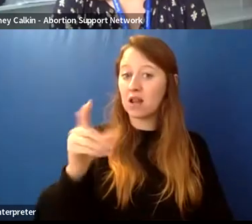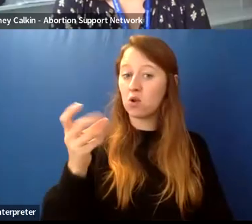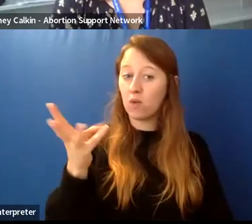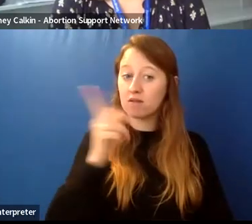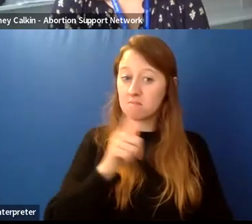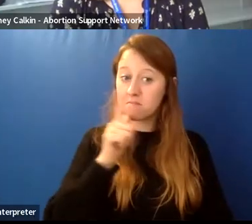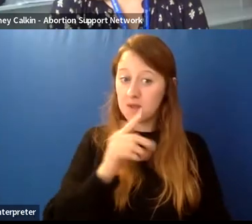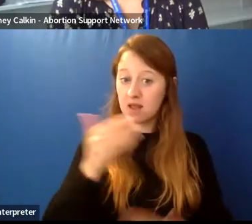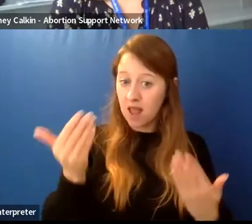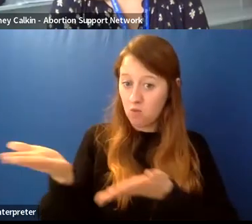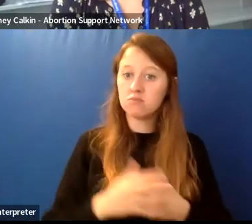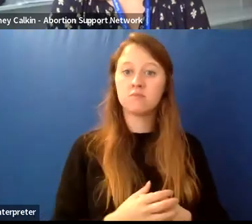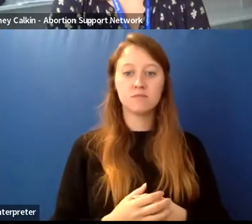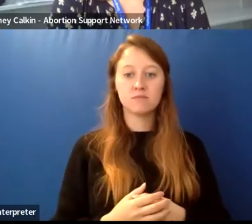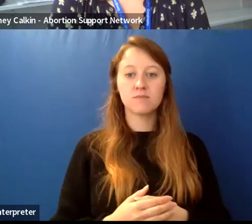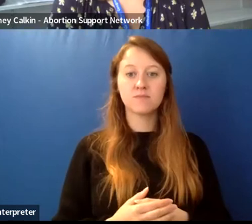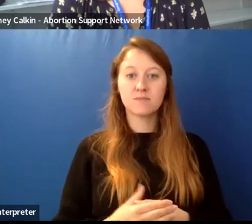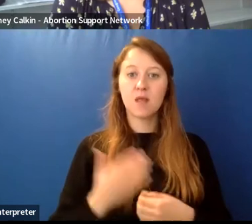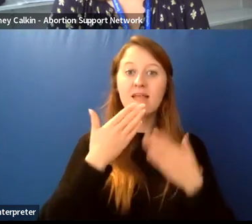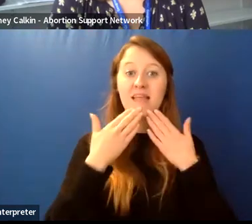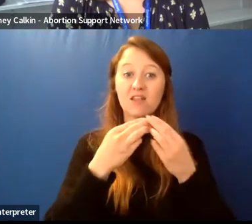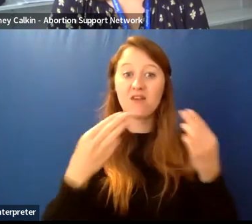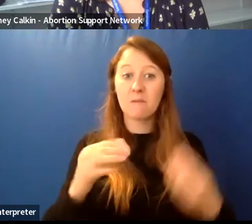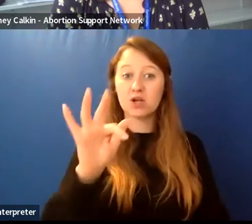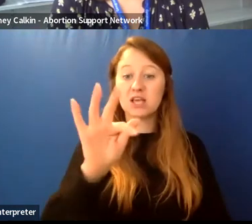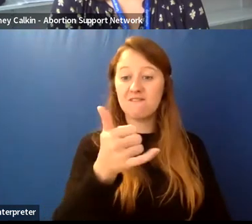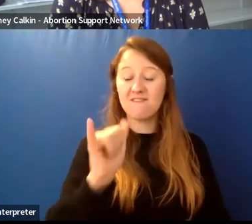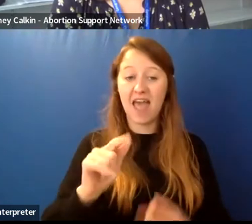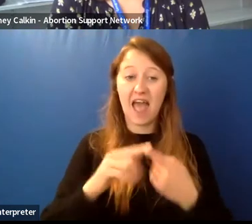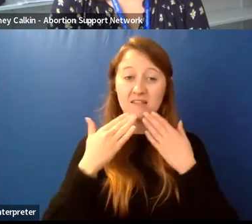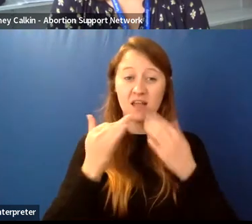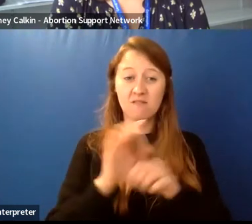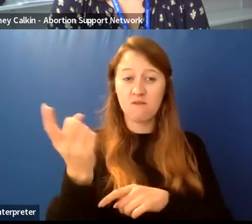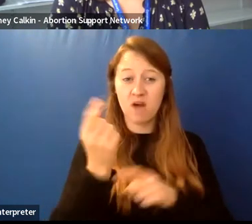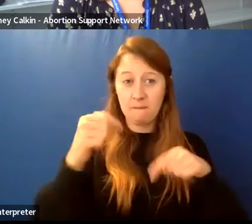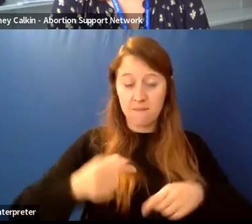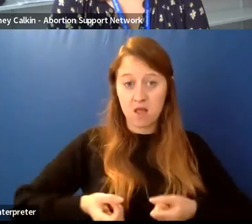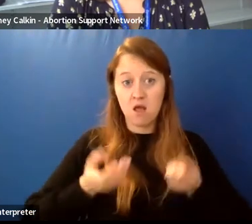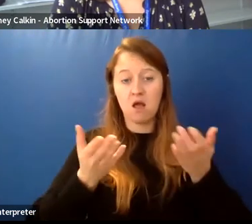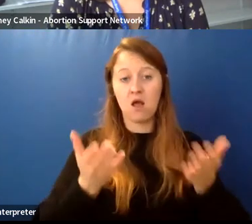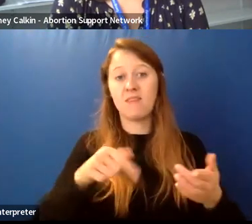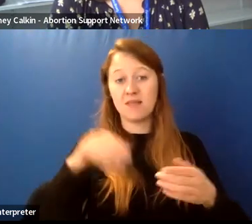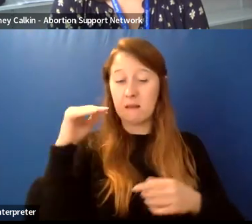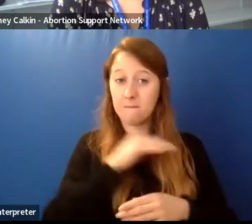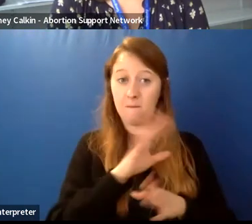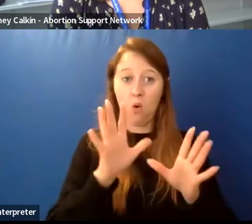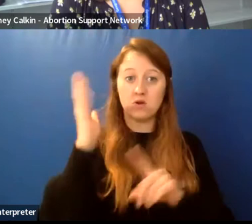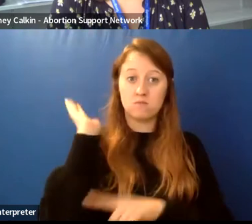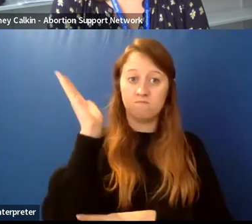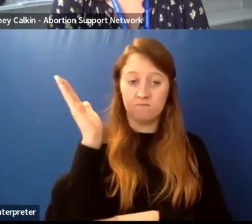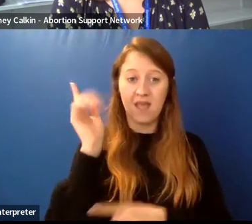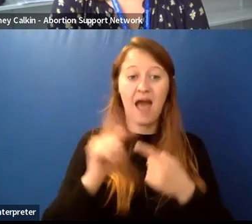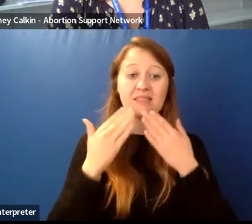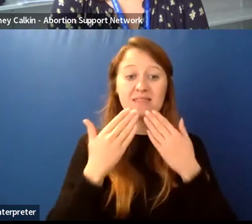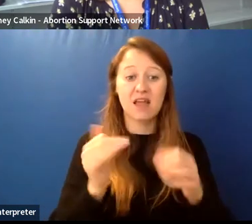Thanks very much, Faye. Thanks for inviting me to contribute to this really important webinar. And thank you to all of you who've turned